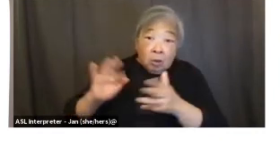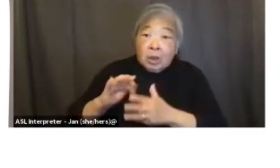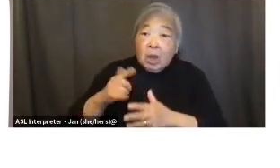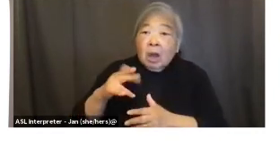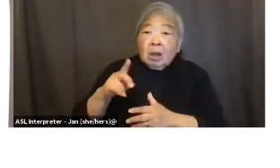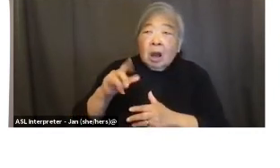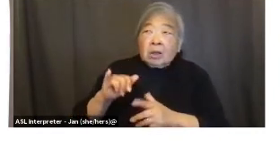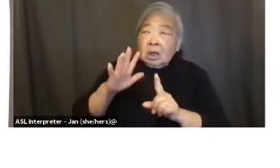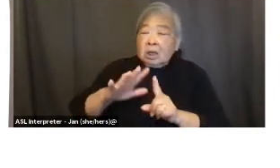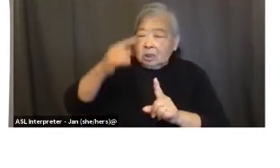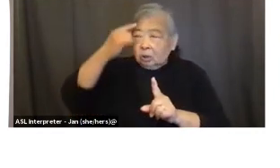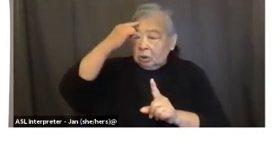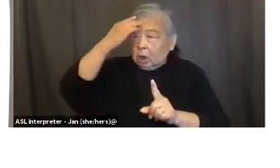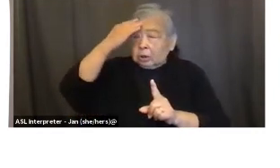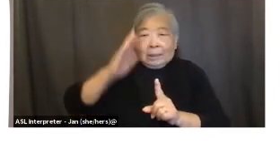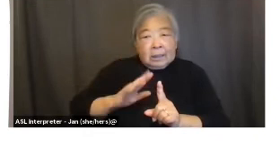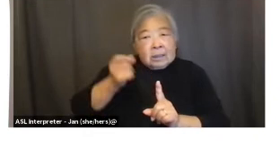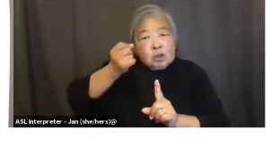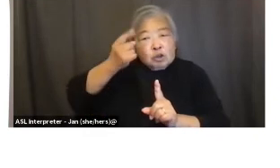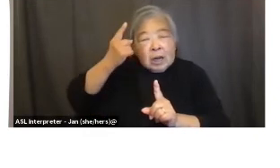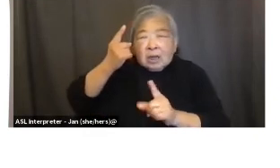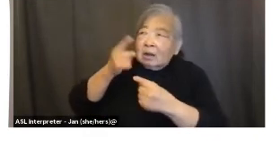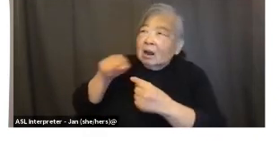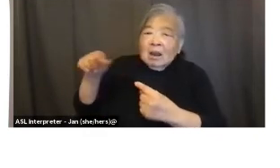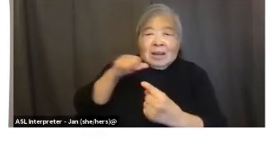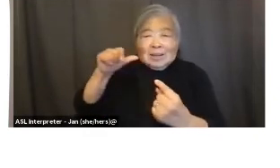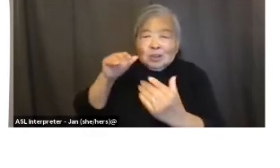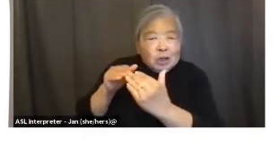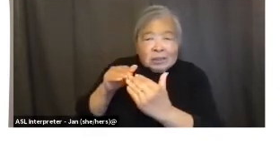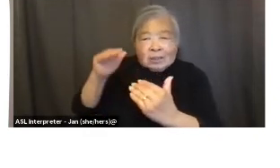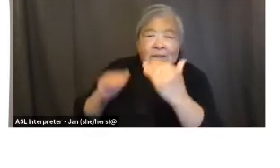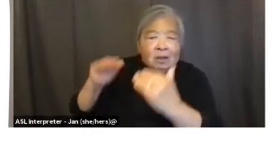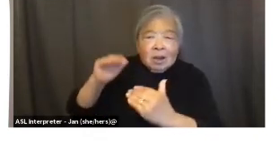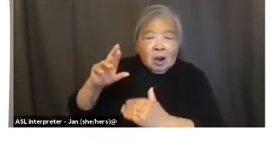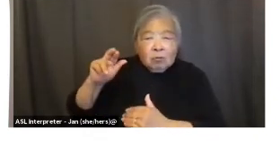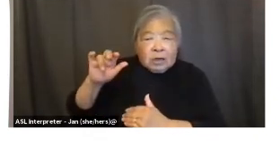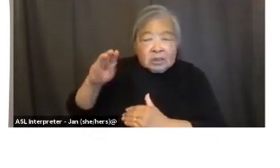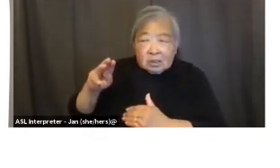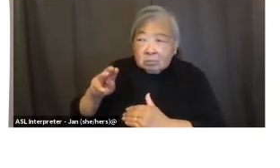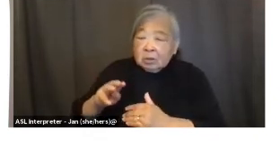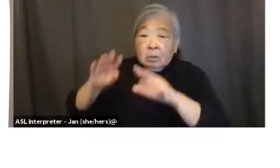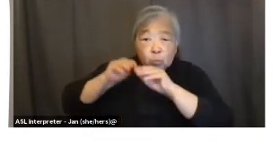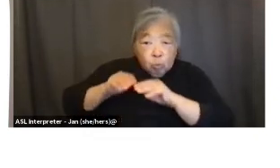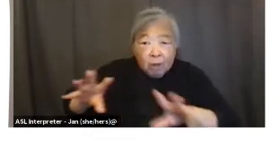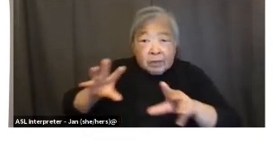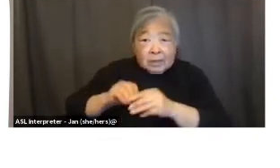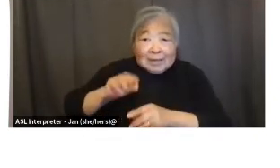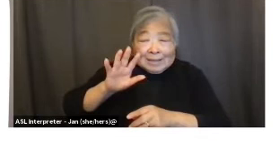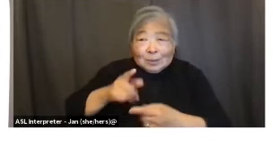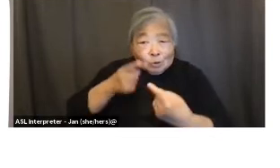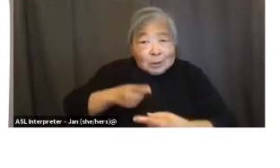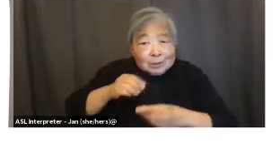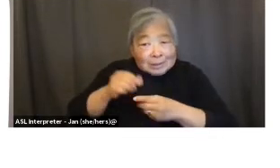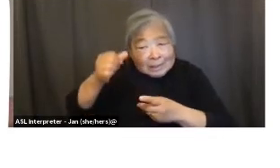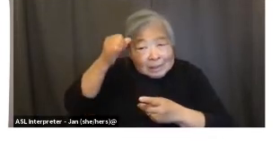consciousness and understanding of the injustices of racism, that'd be prevalent in his anti-colonial struggles in India later in his